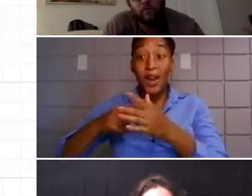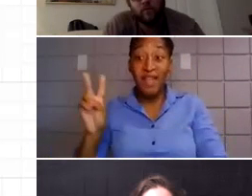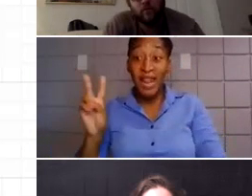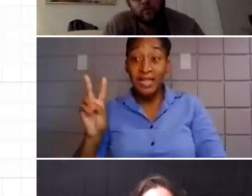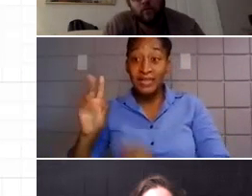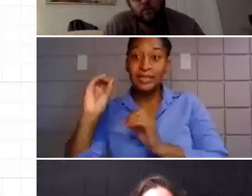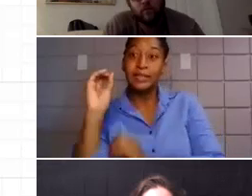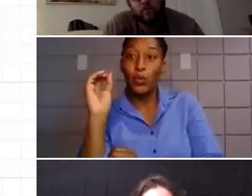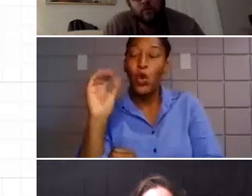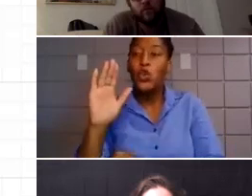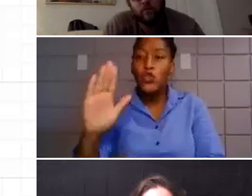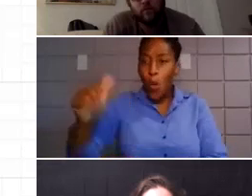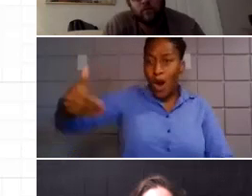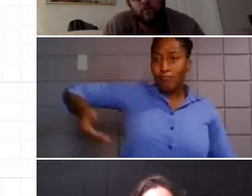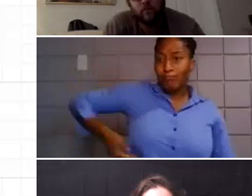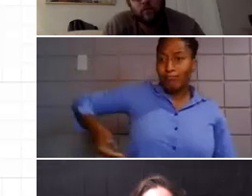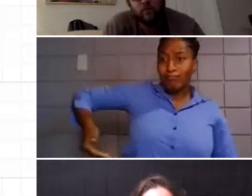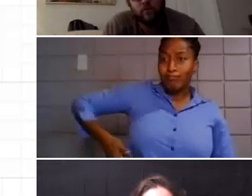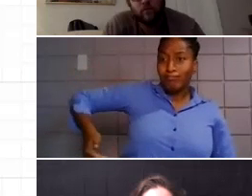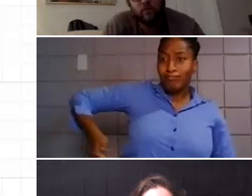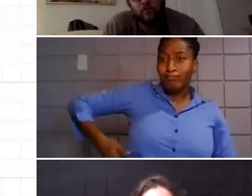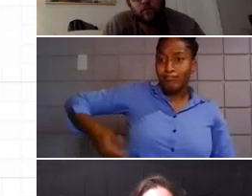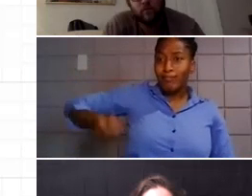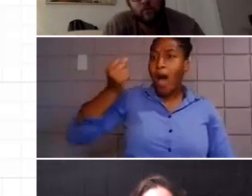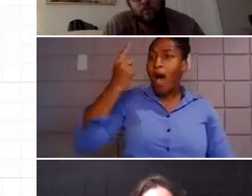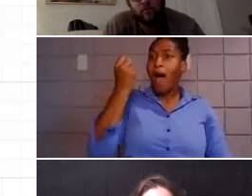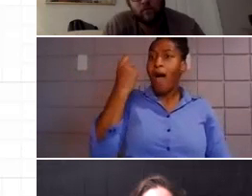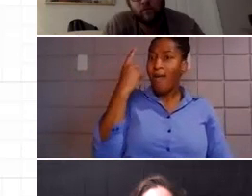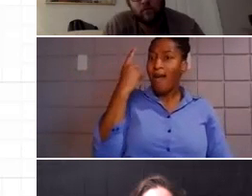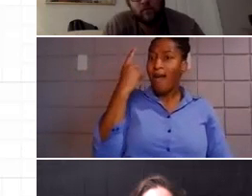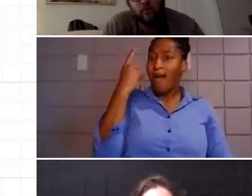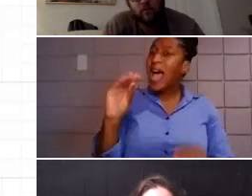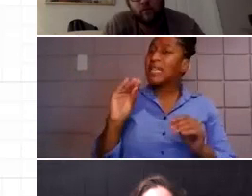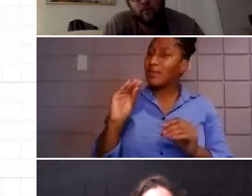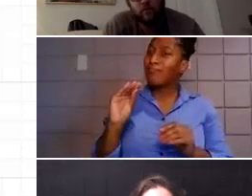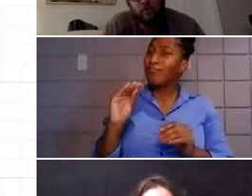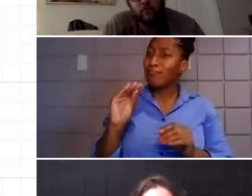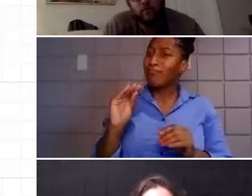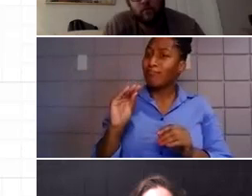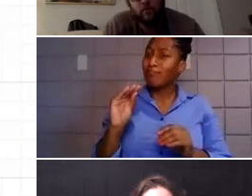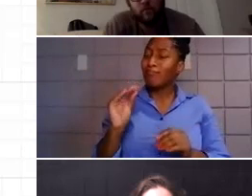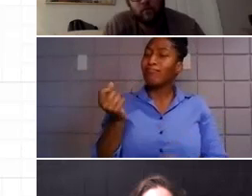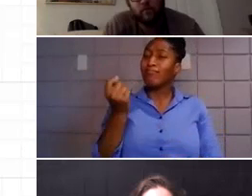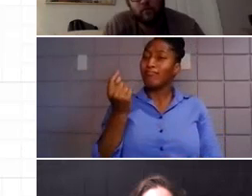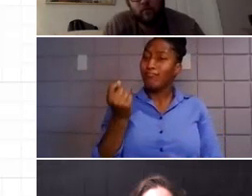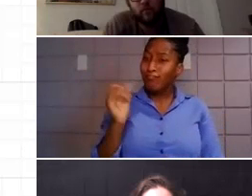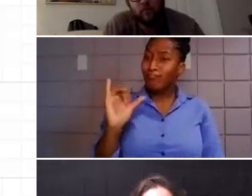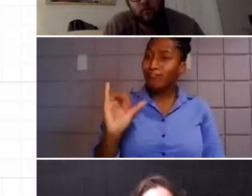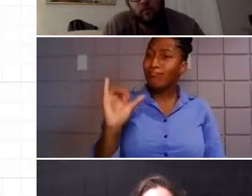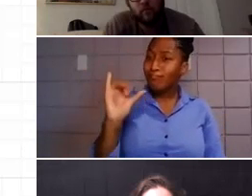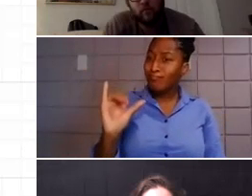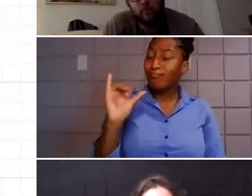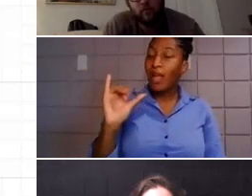you that, that makes sense. Okay, if you're gonna measure how far, you gotta